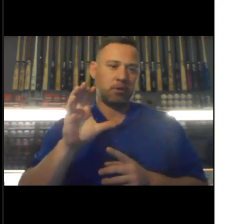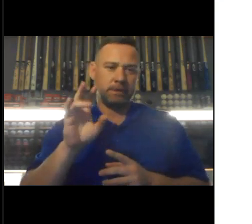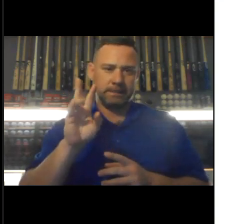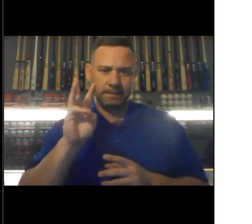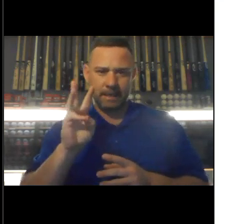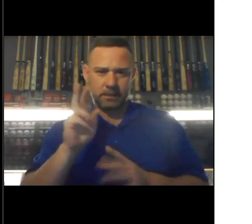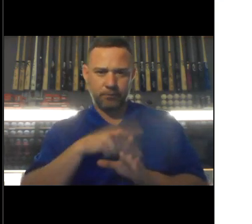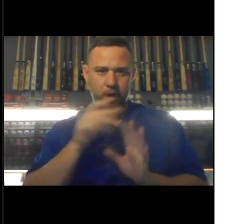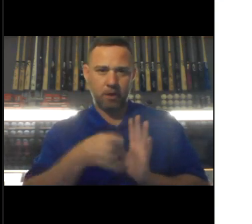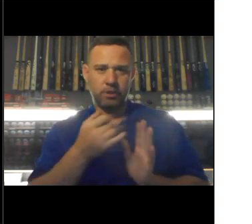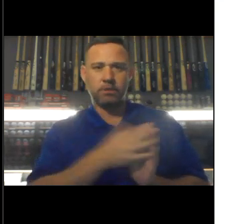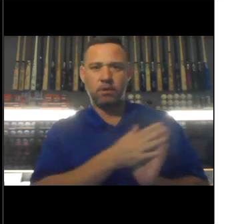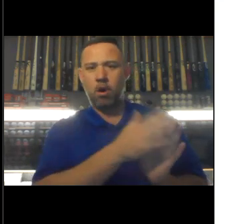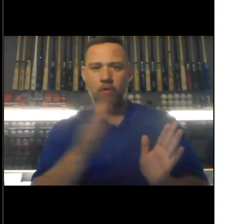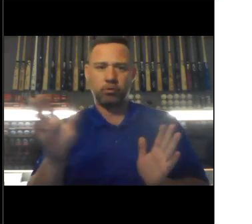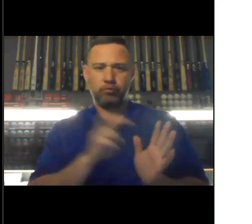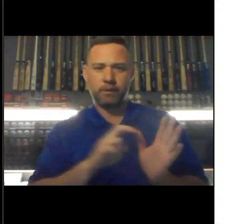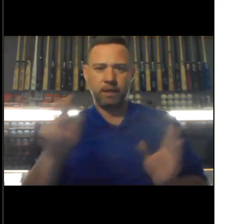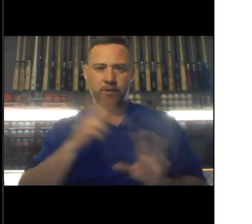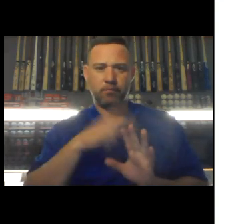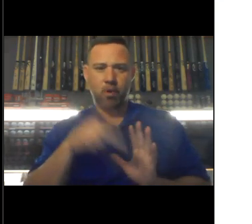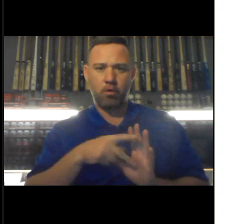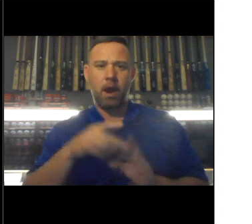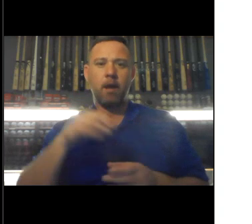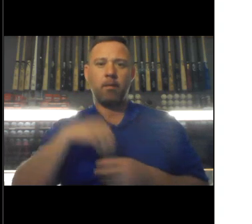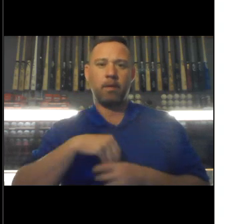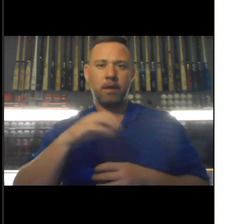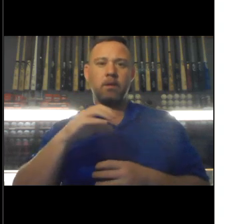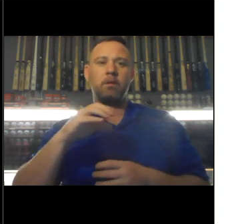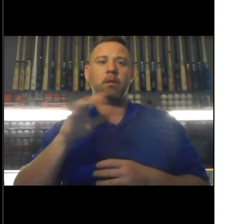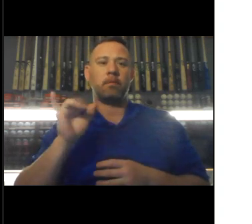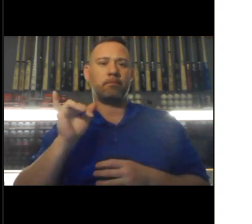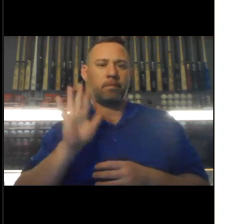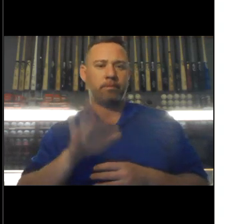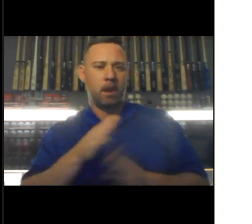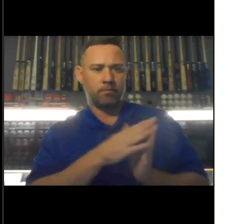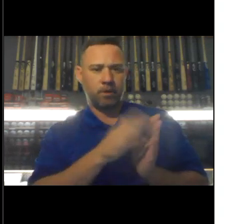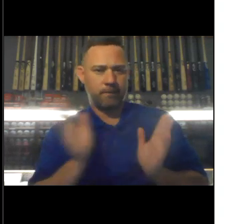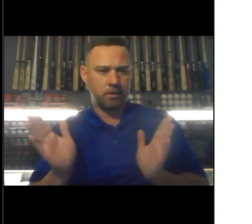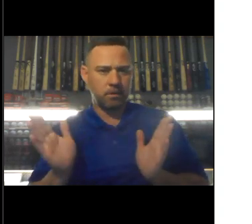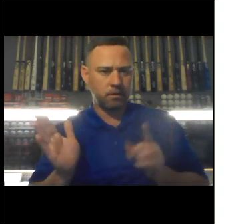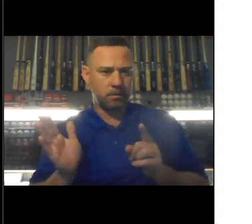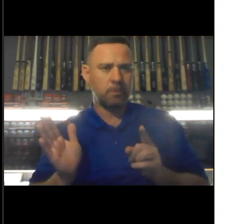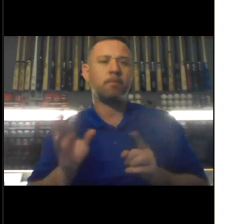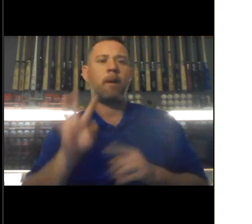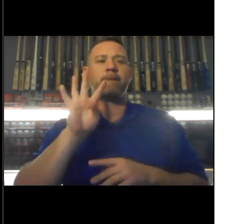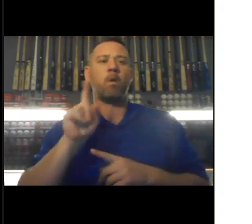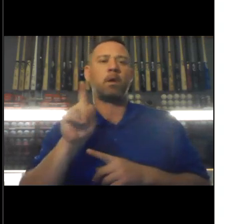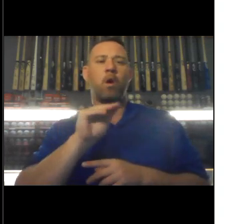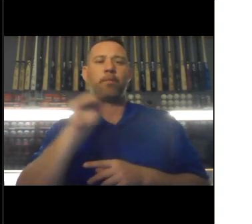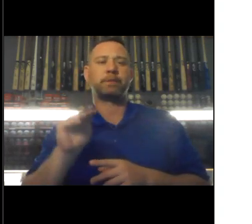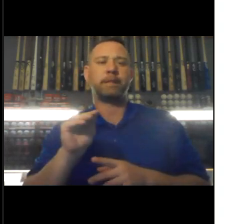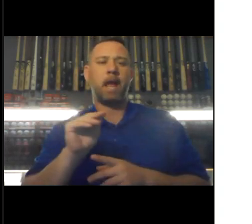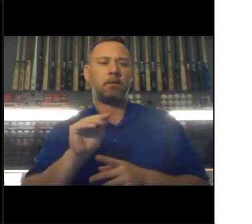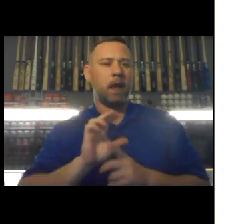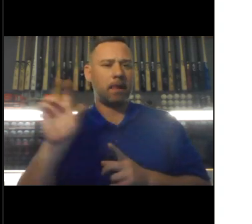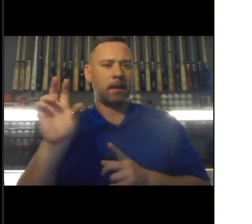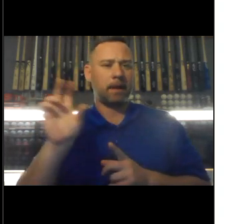all transportation programs within the Commission's purview. This represents about 41% allocated of the